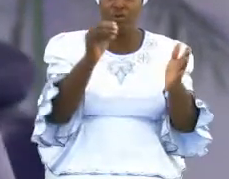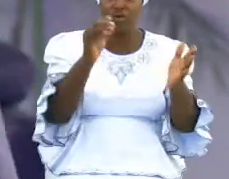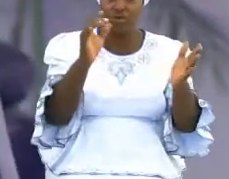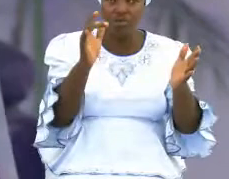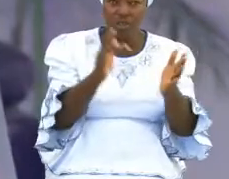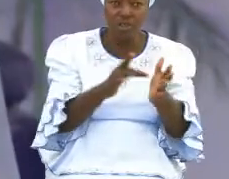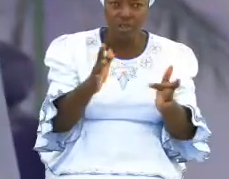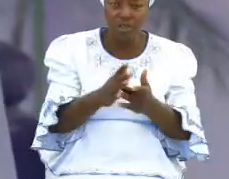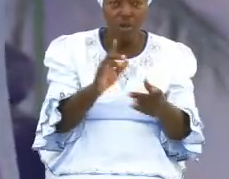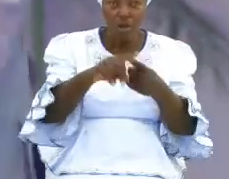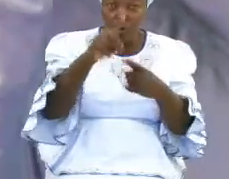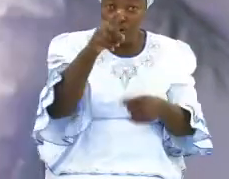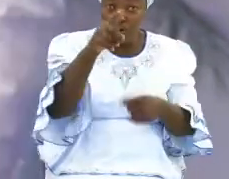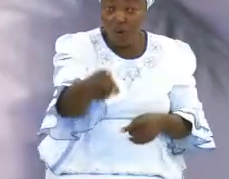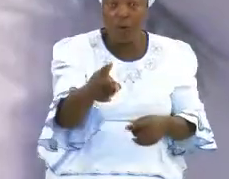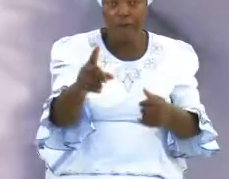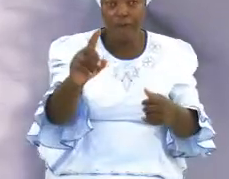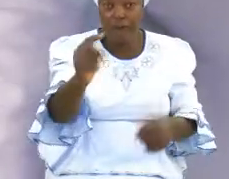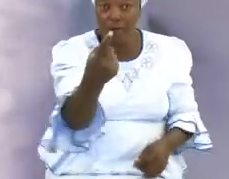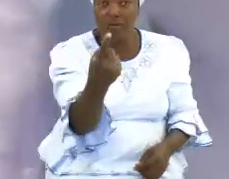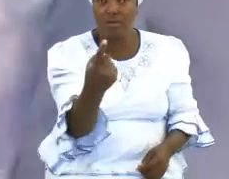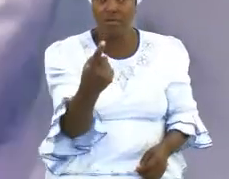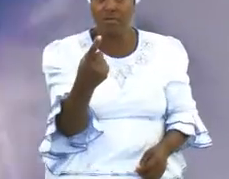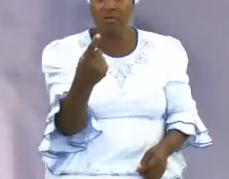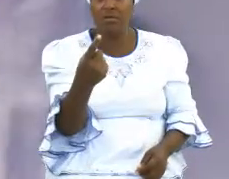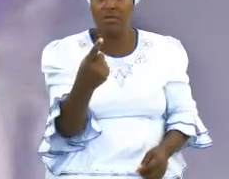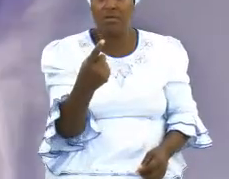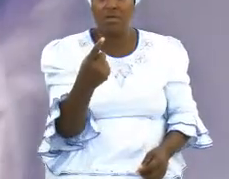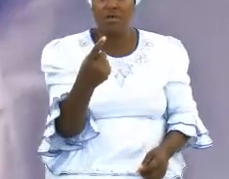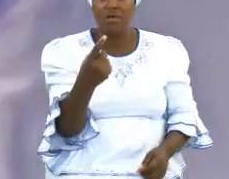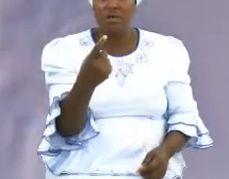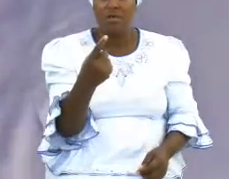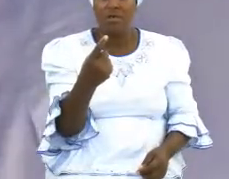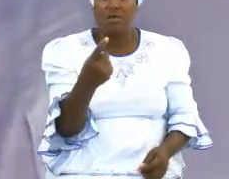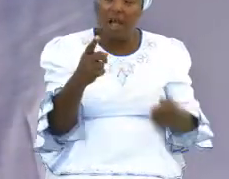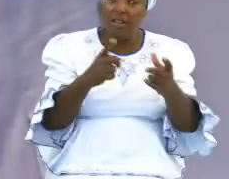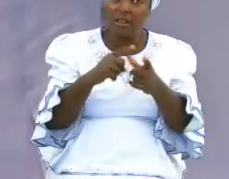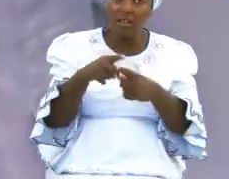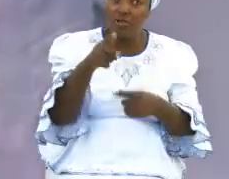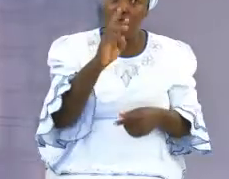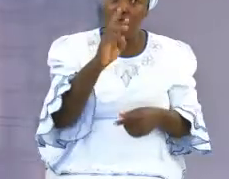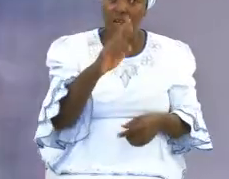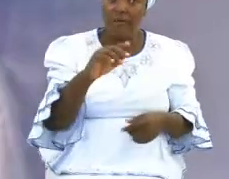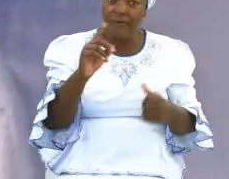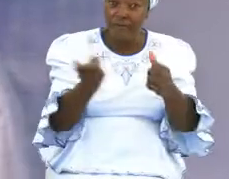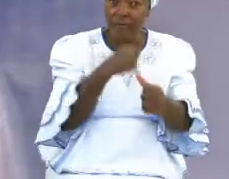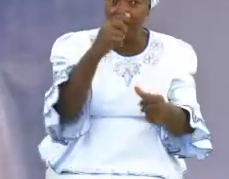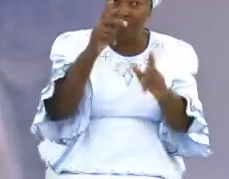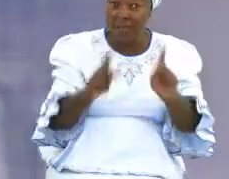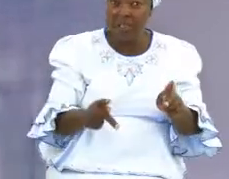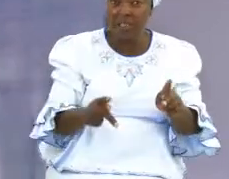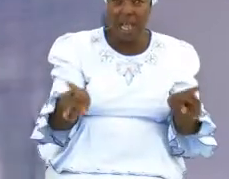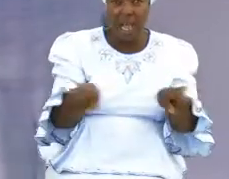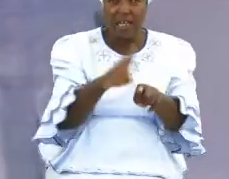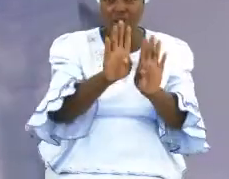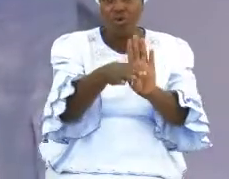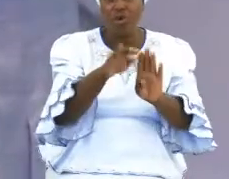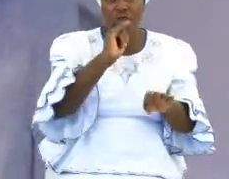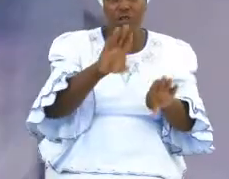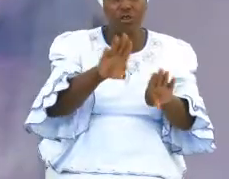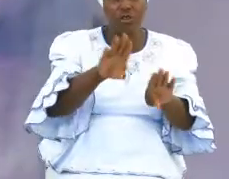you first. You're hearing, and you are the first one, as the door is